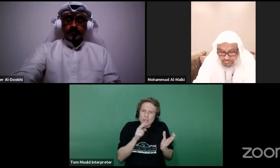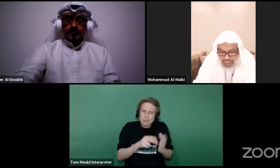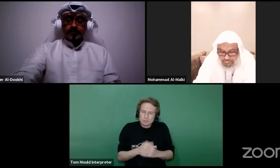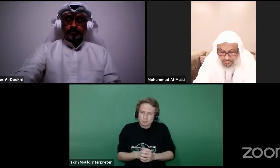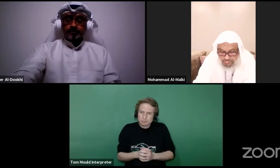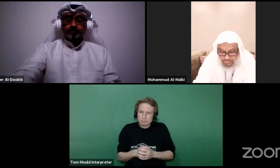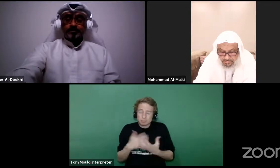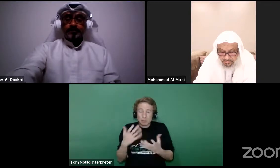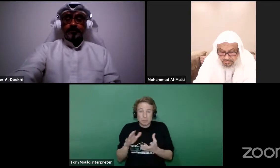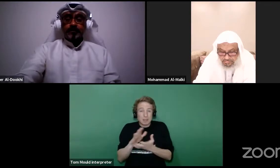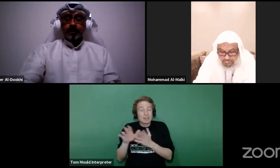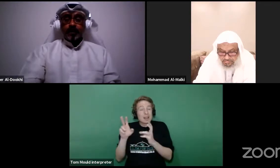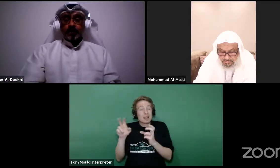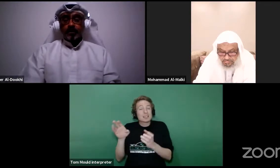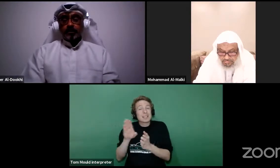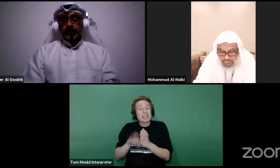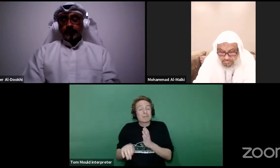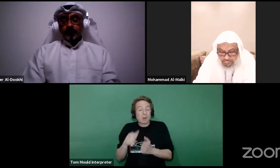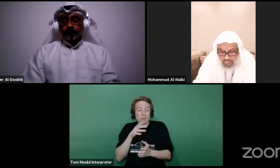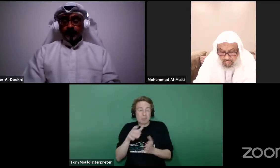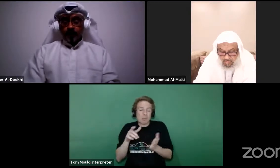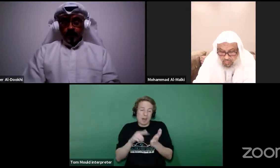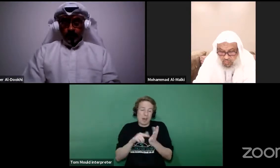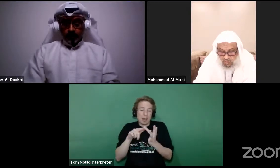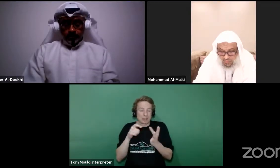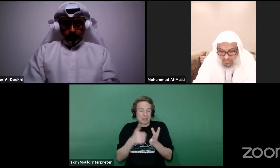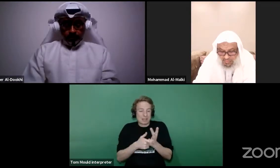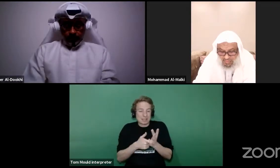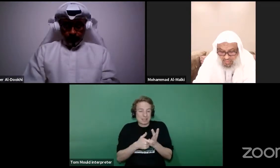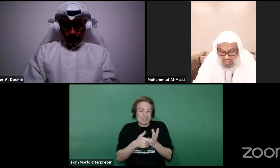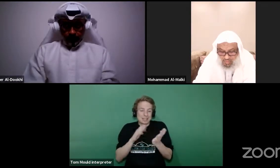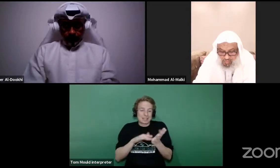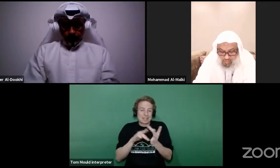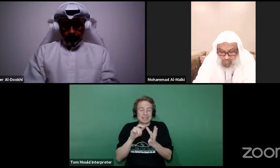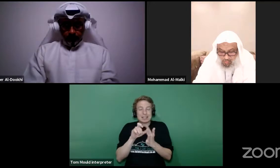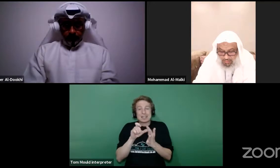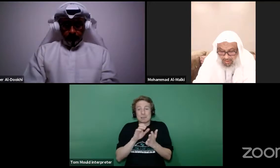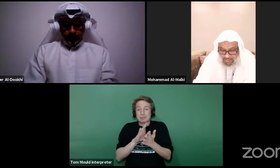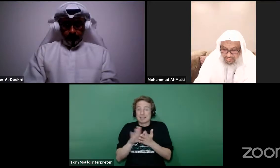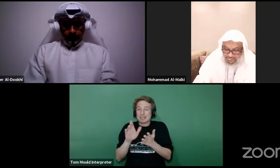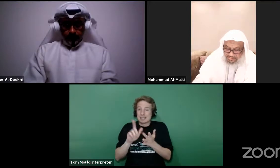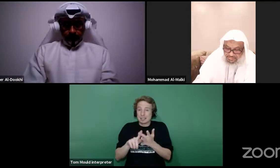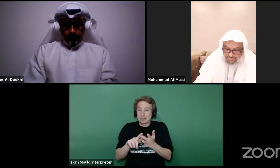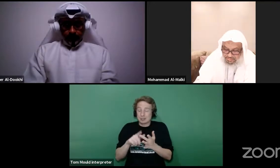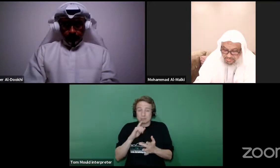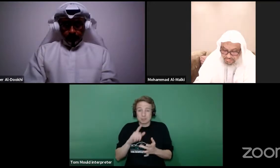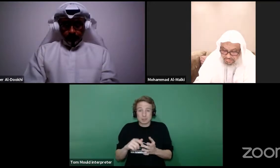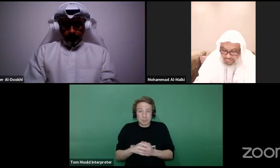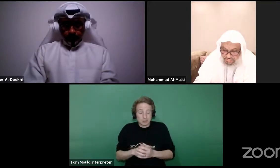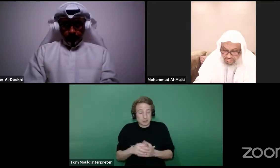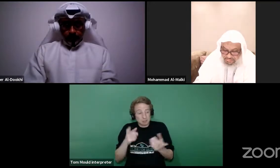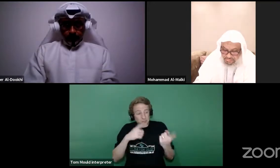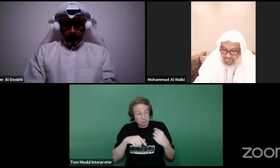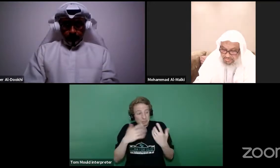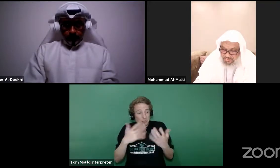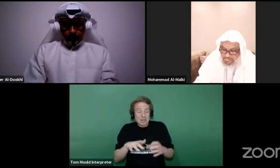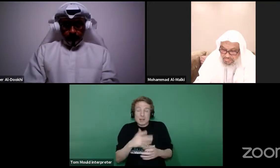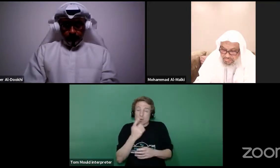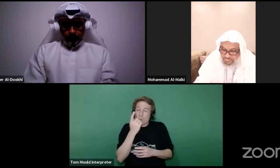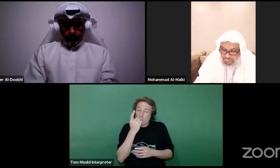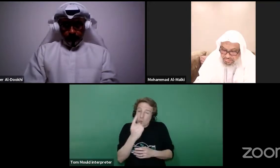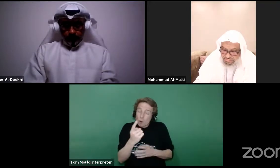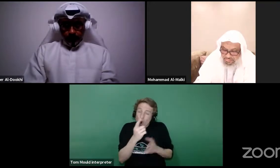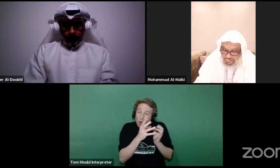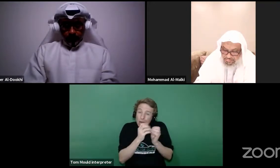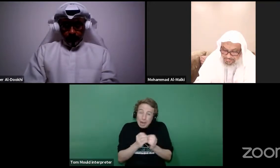where the Prophet, peace and blessings be upon him, said, whosoever recites a single letter from the Quran, they will have a